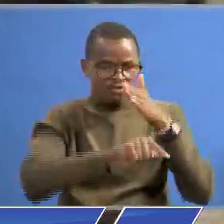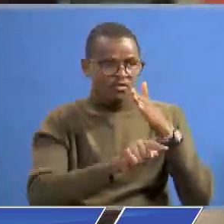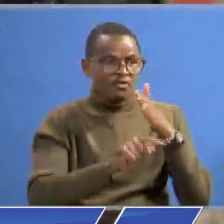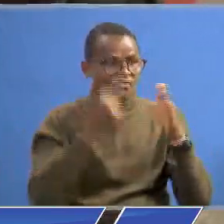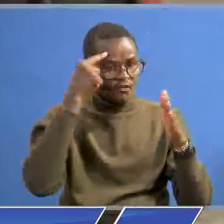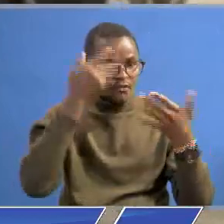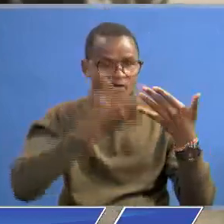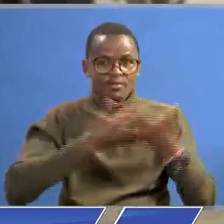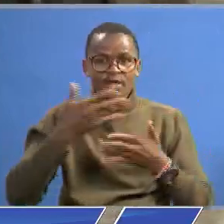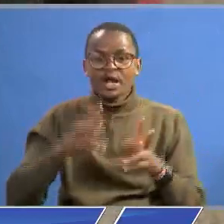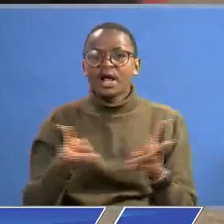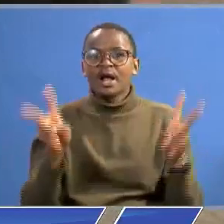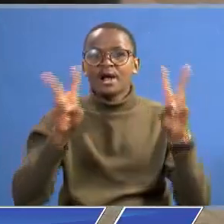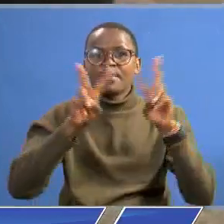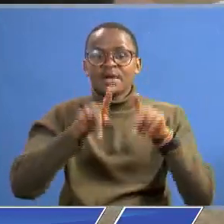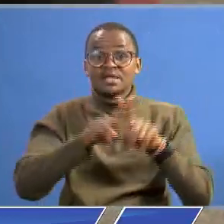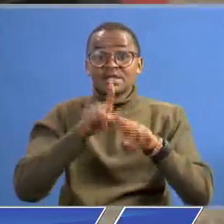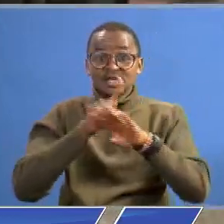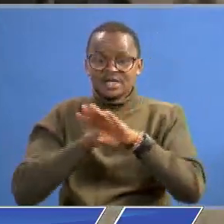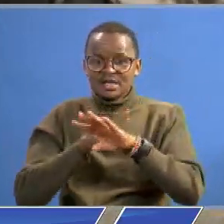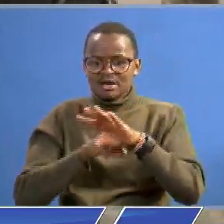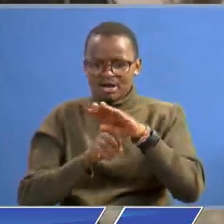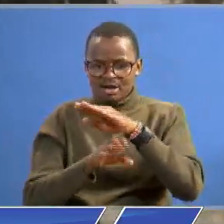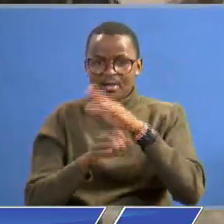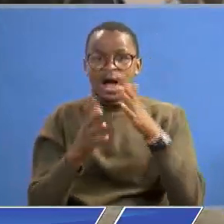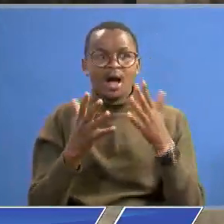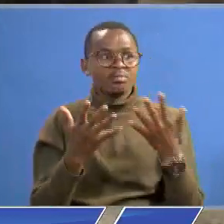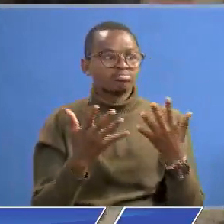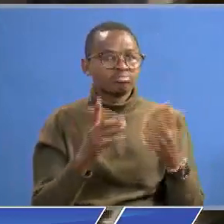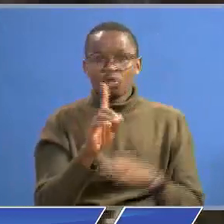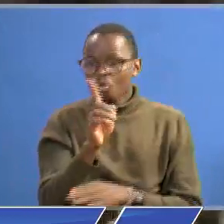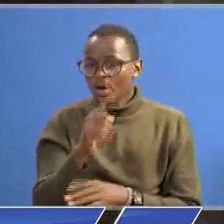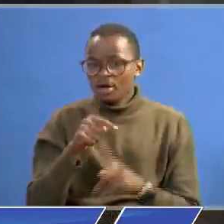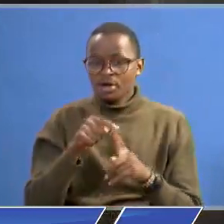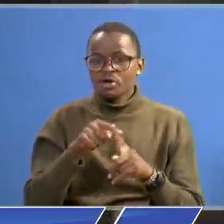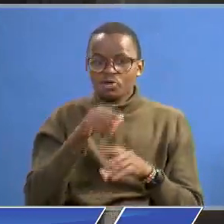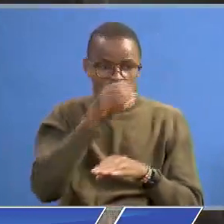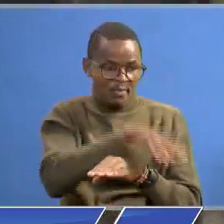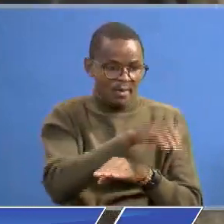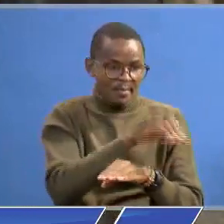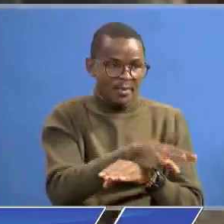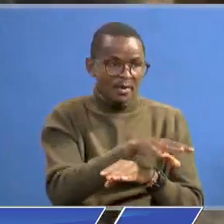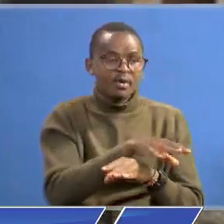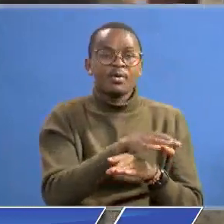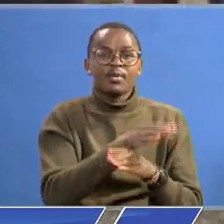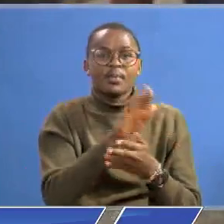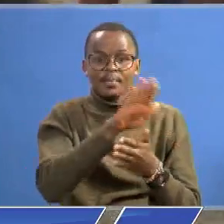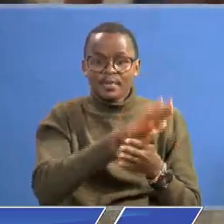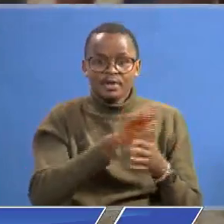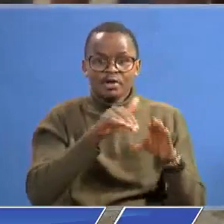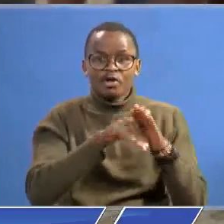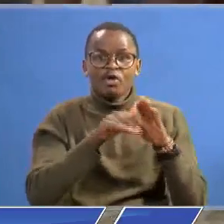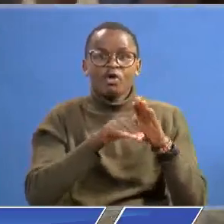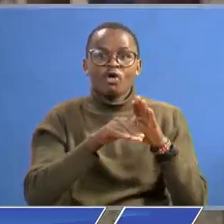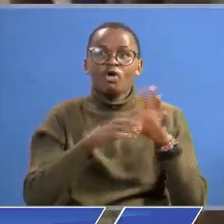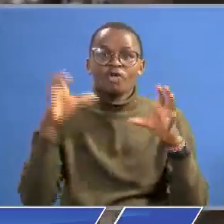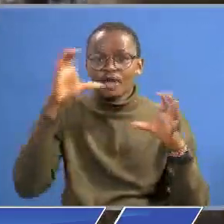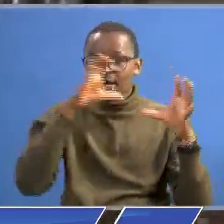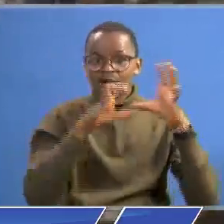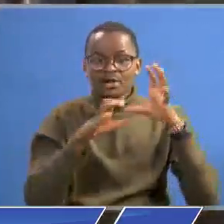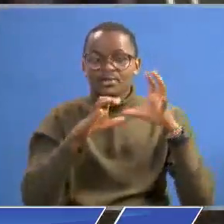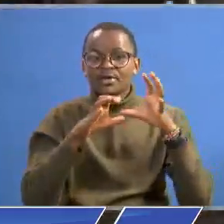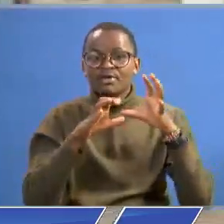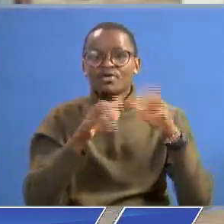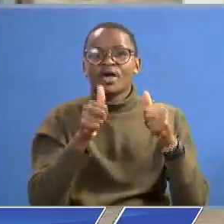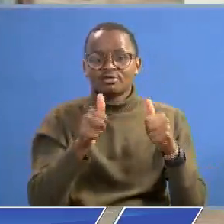planting for business value, while at the same time advising on how and where to plant intended trees based on climatic conditions they best thrive